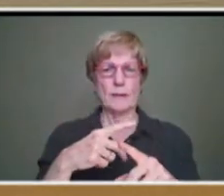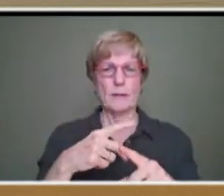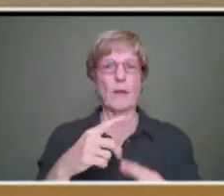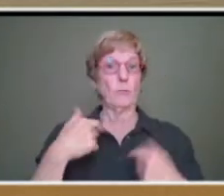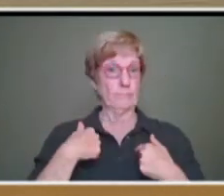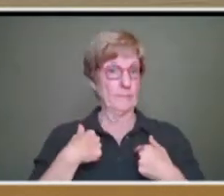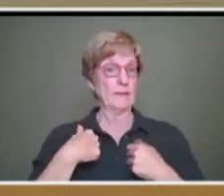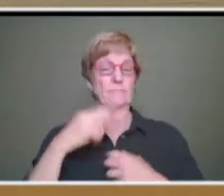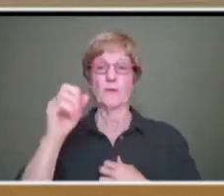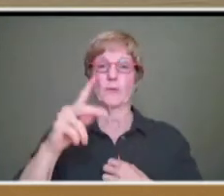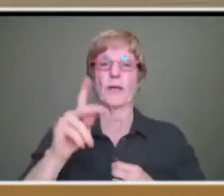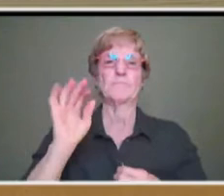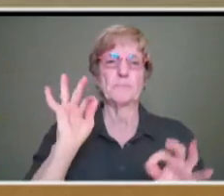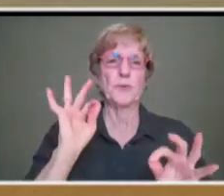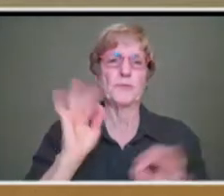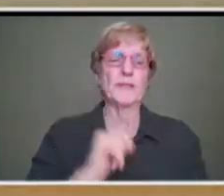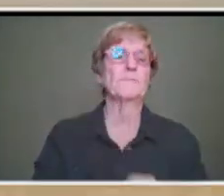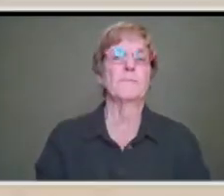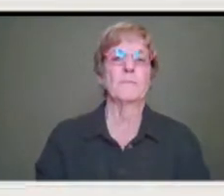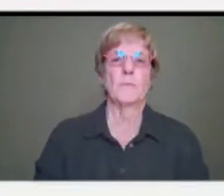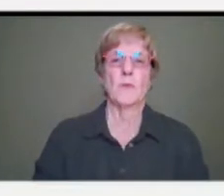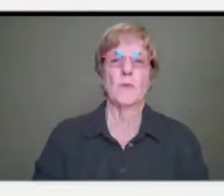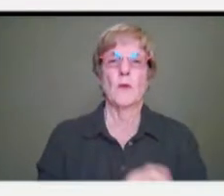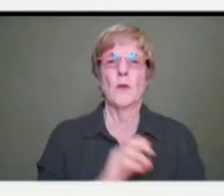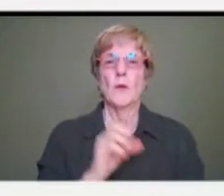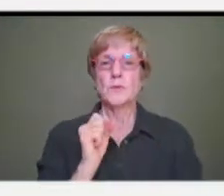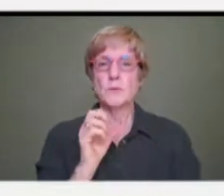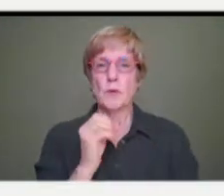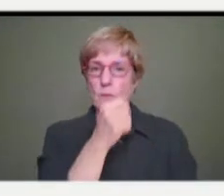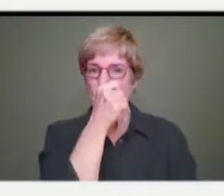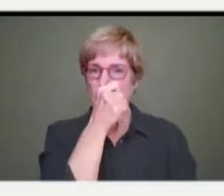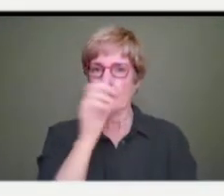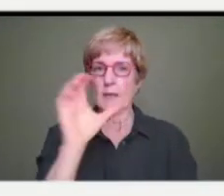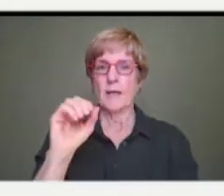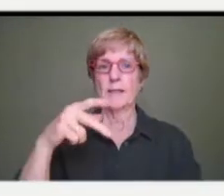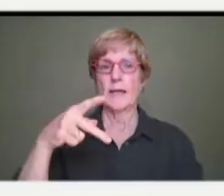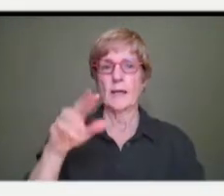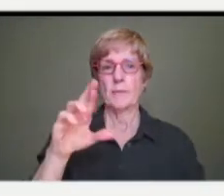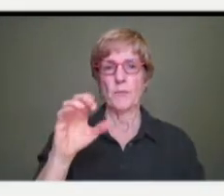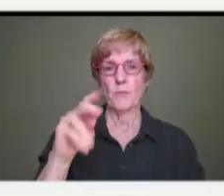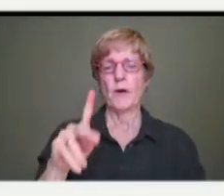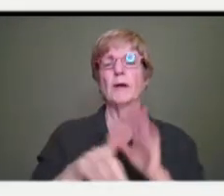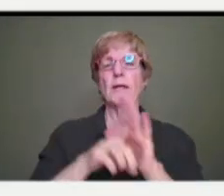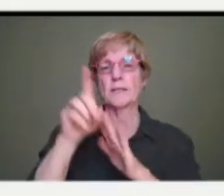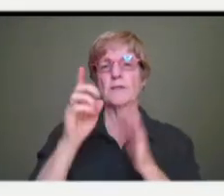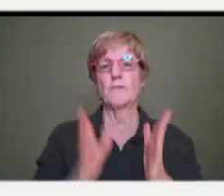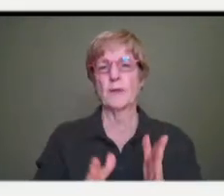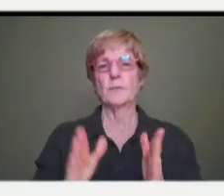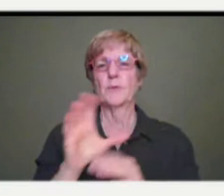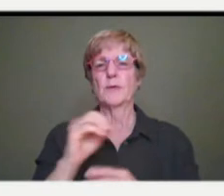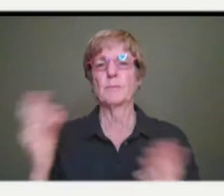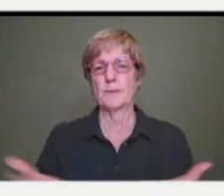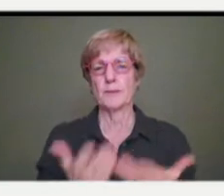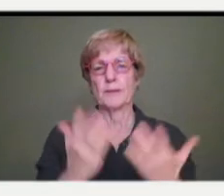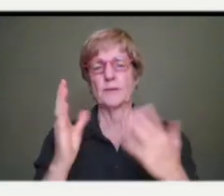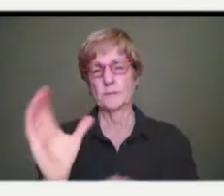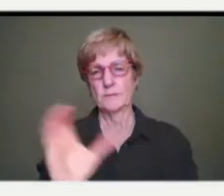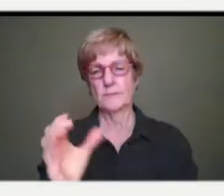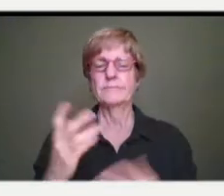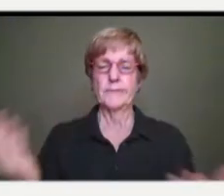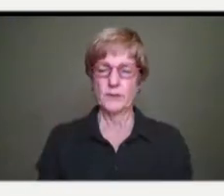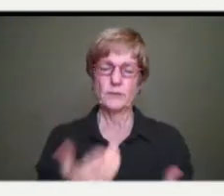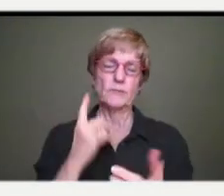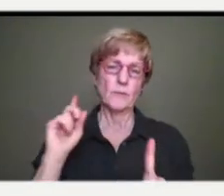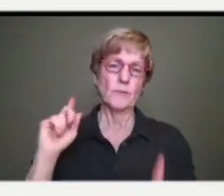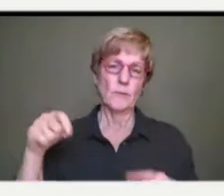is it B okay perfect so I'm with Caprock we're a developer here in town um been here for a while a